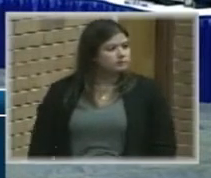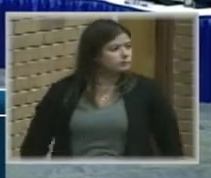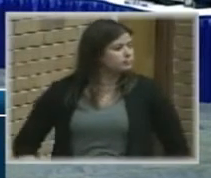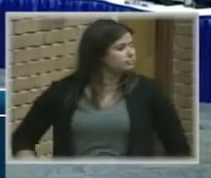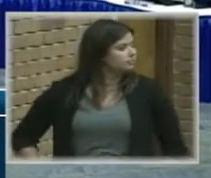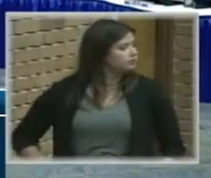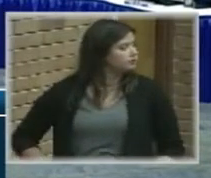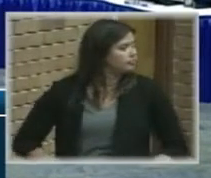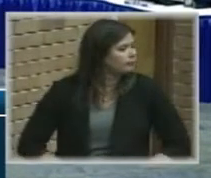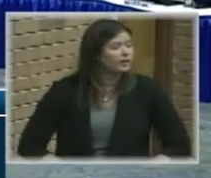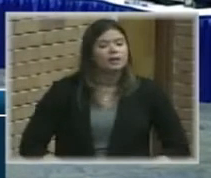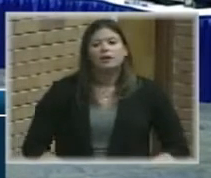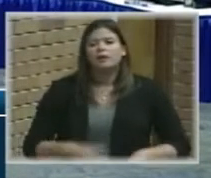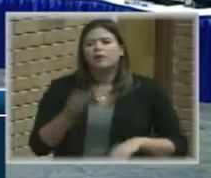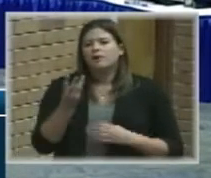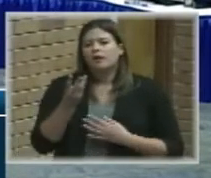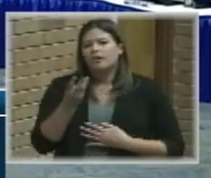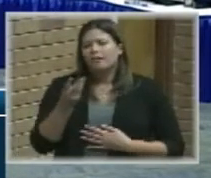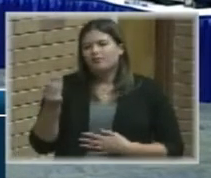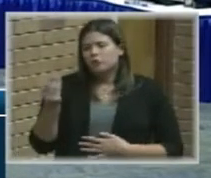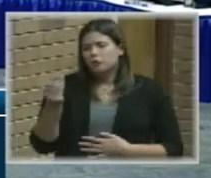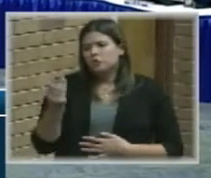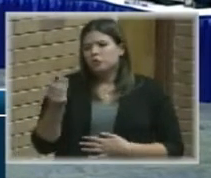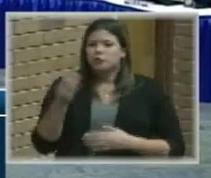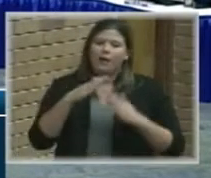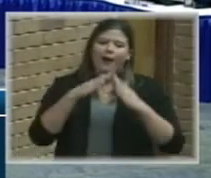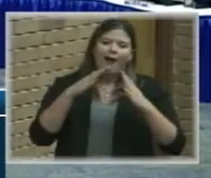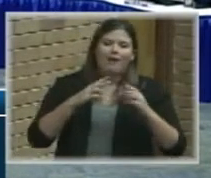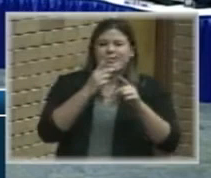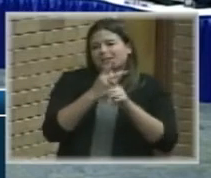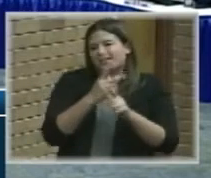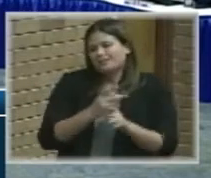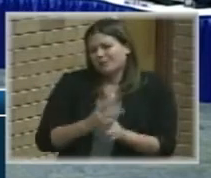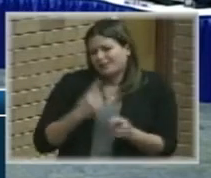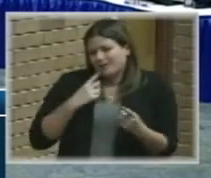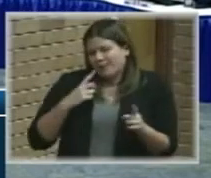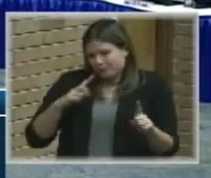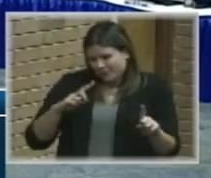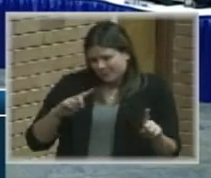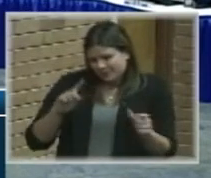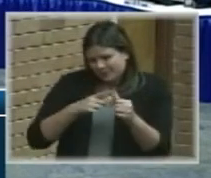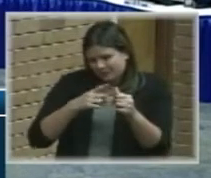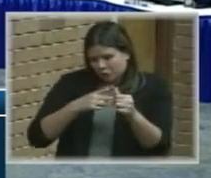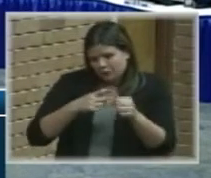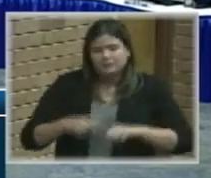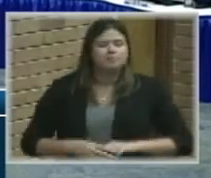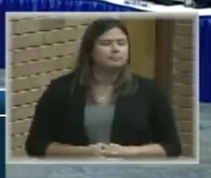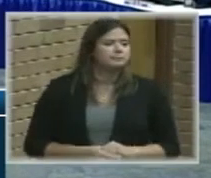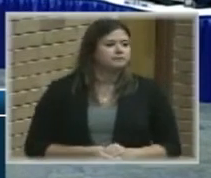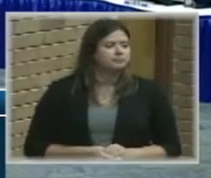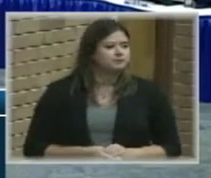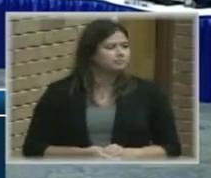I do want to make just a couple of our housekeeping announcements first.